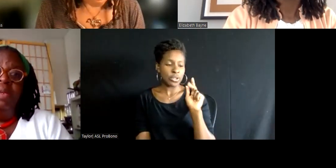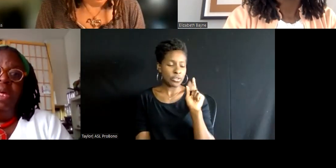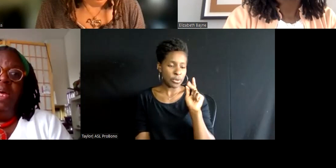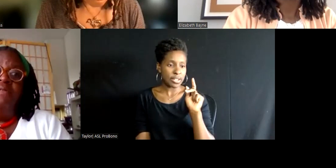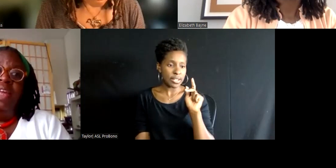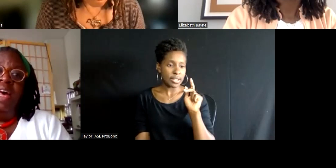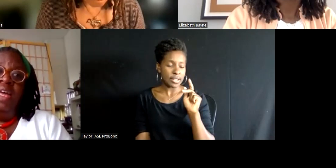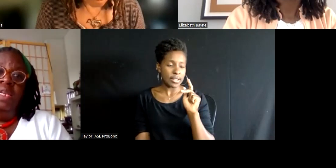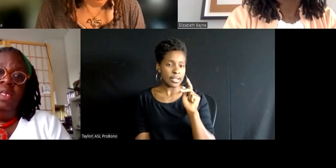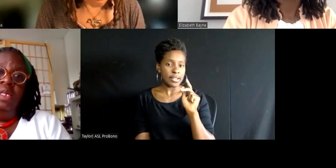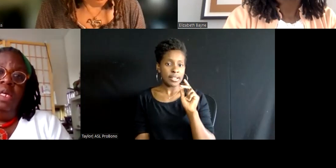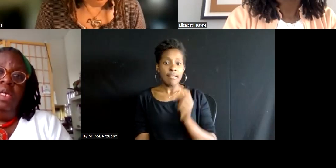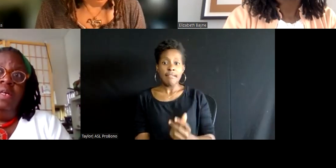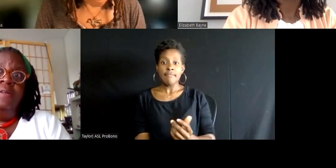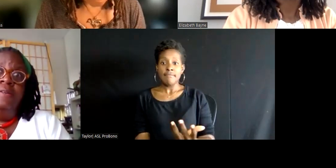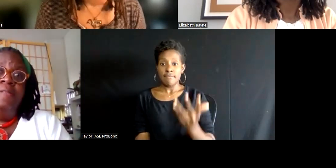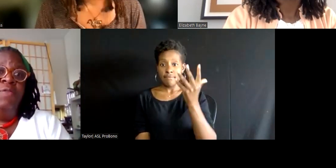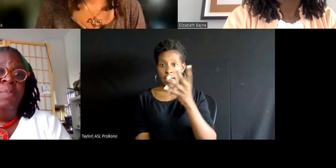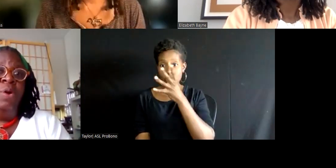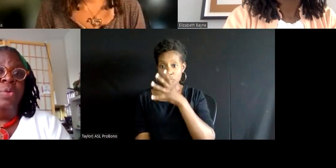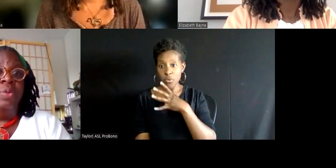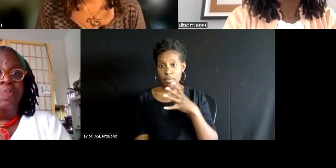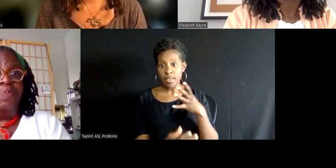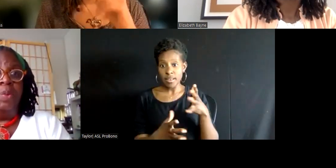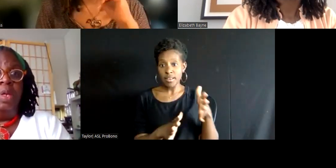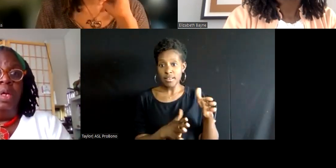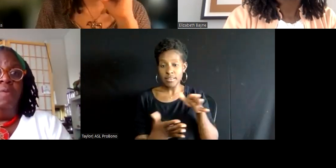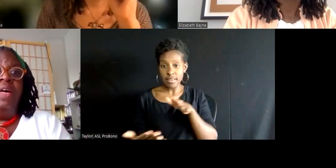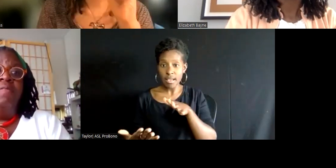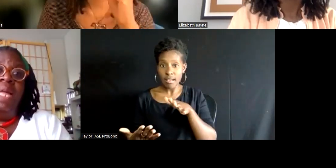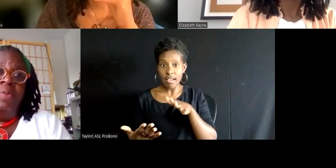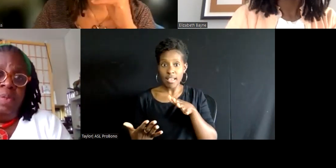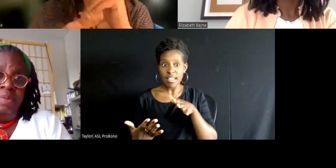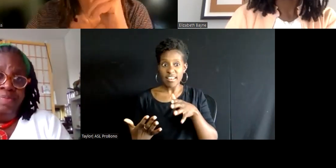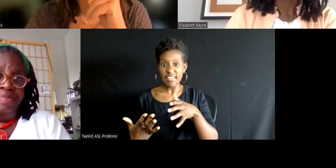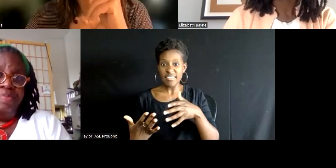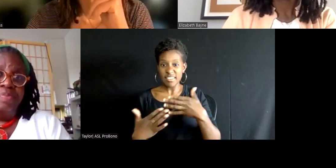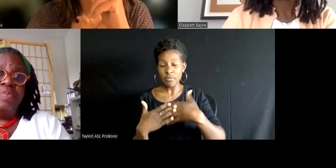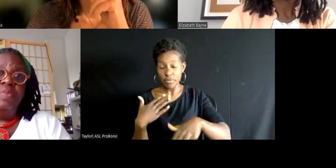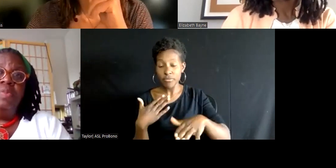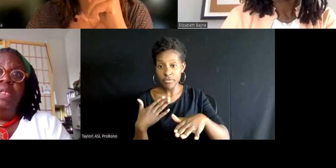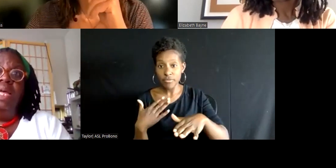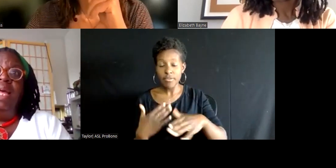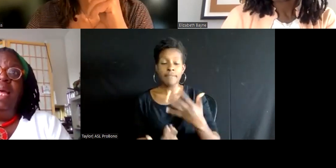5 women have died giving birth, 5 Black women.